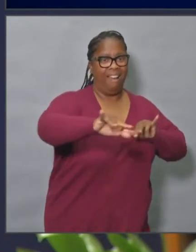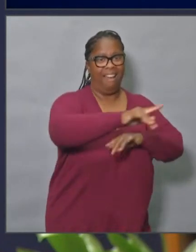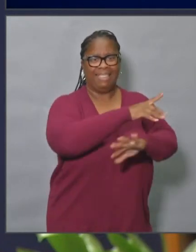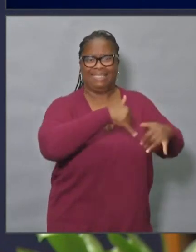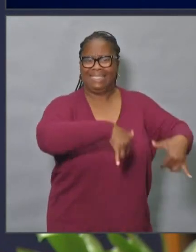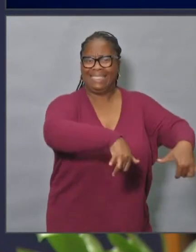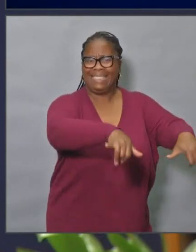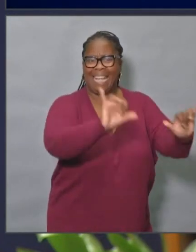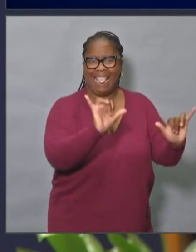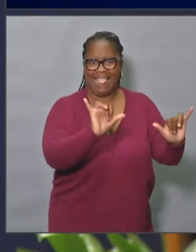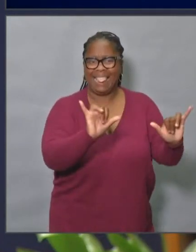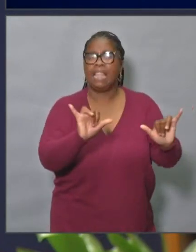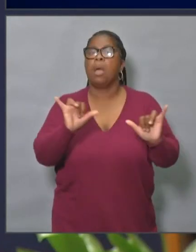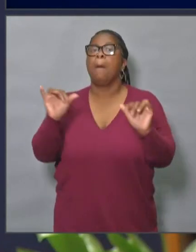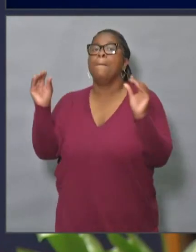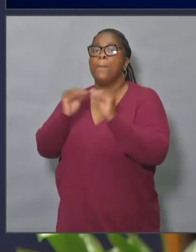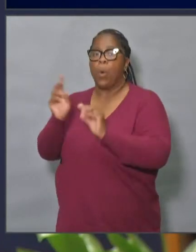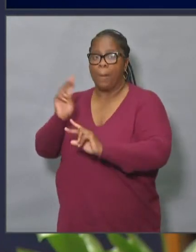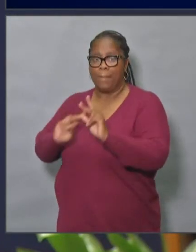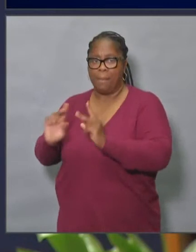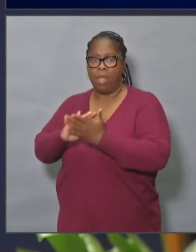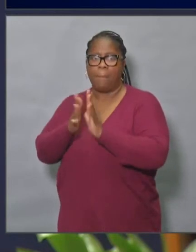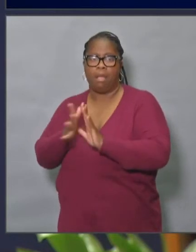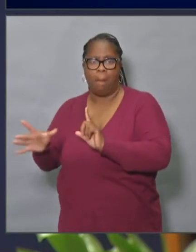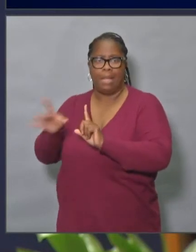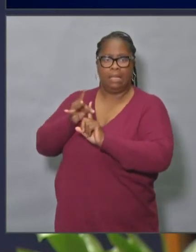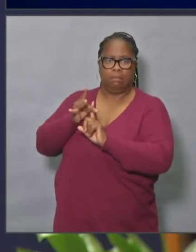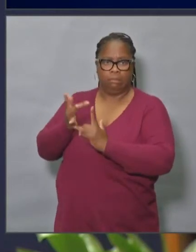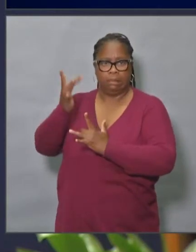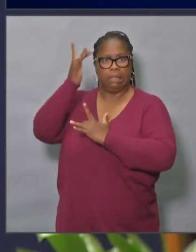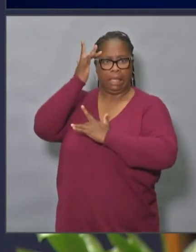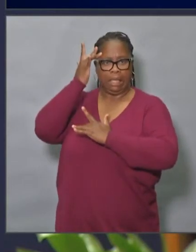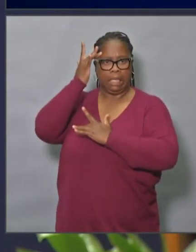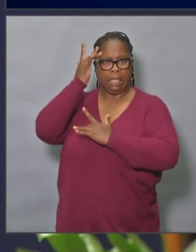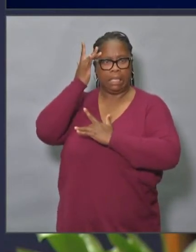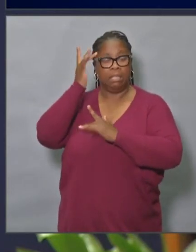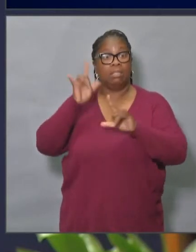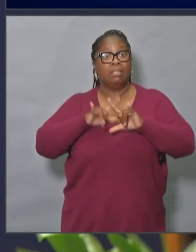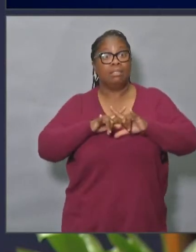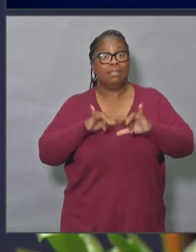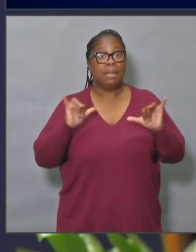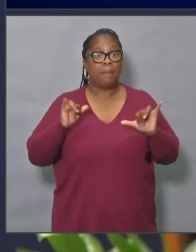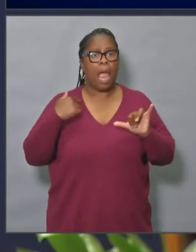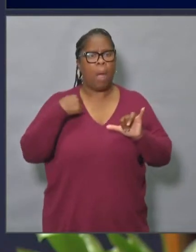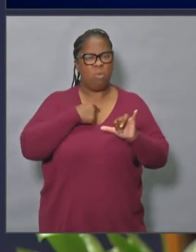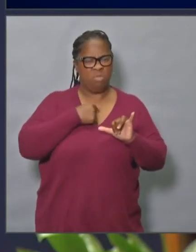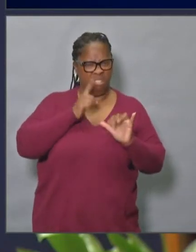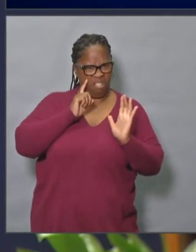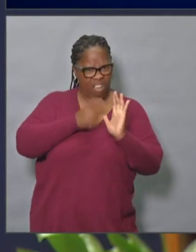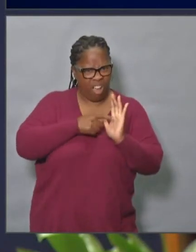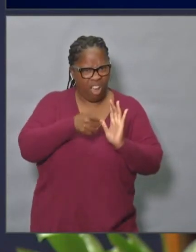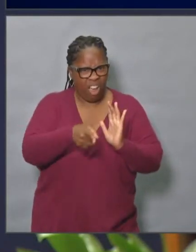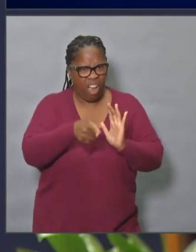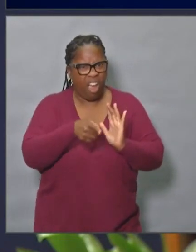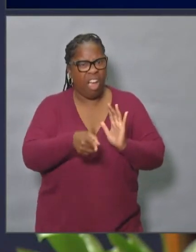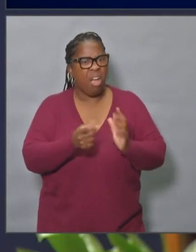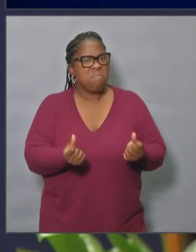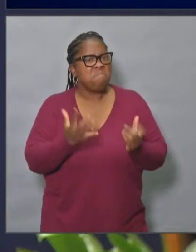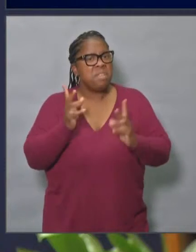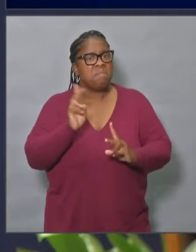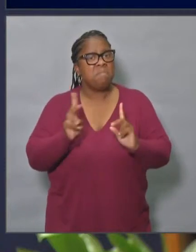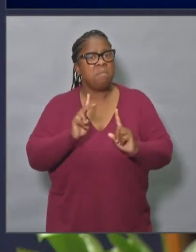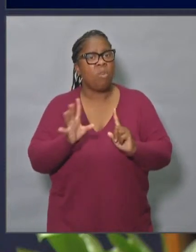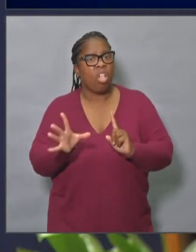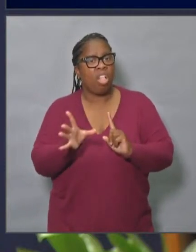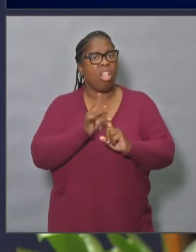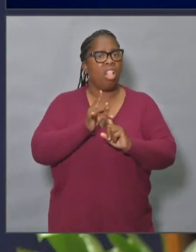and more people are becoming infected. And also at the same time, we are identifying a greater fraction of those who are infected through